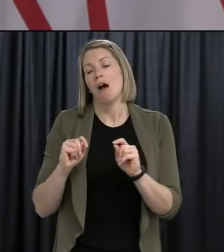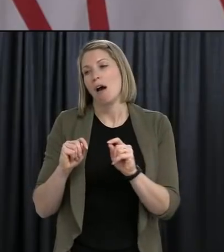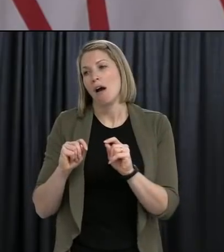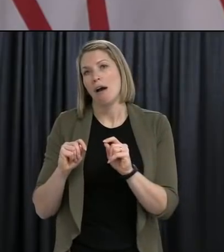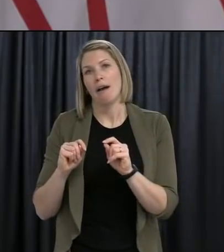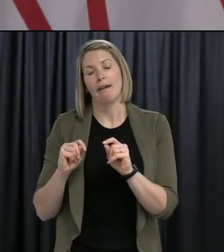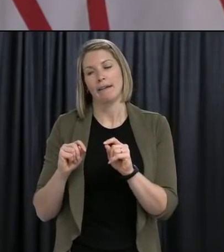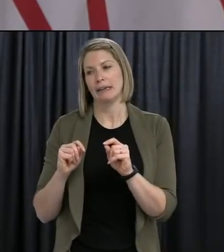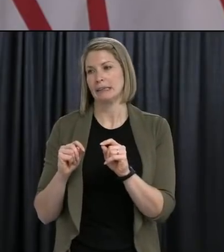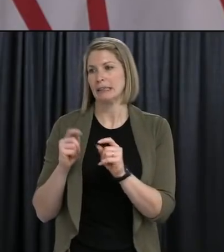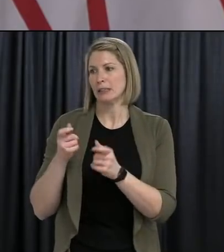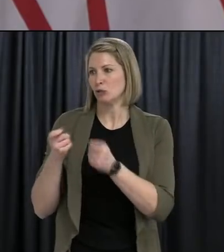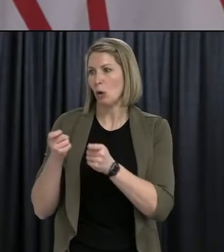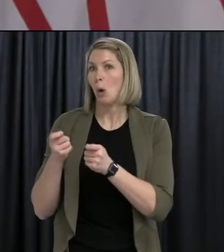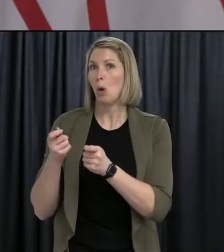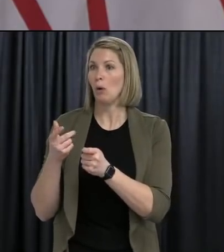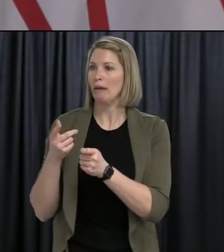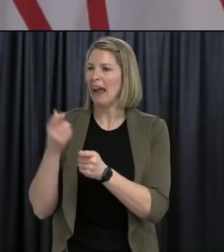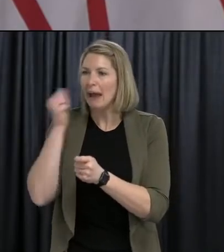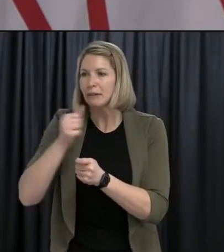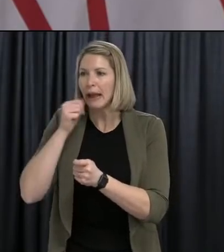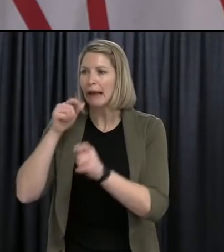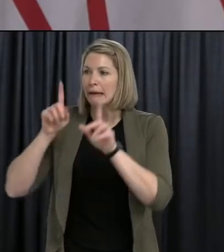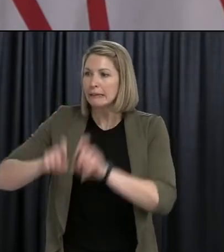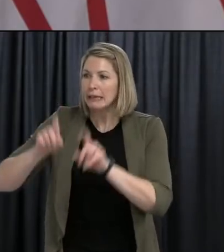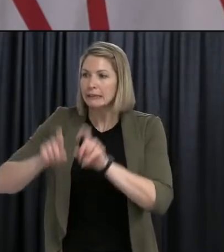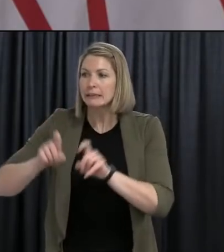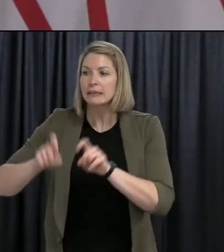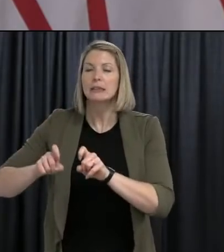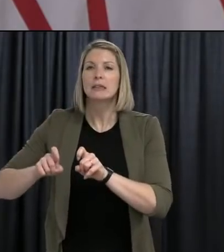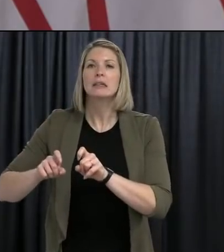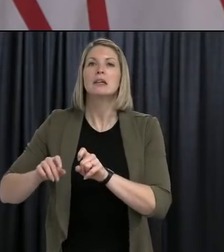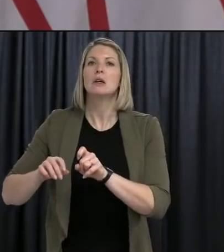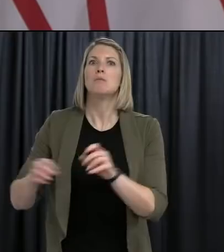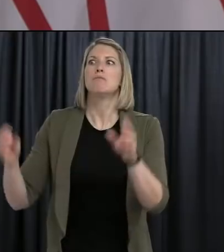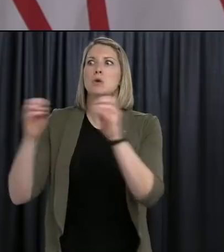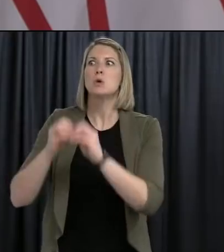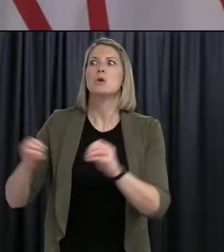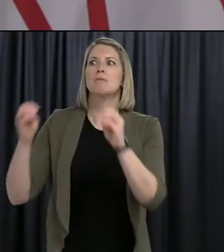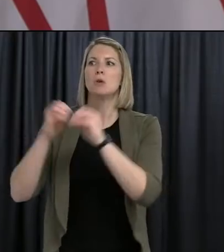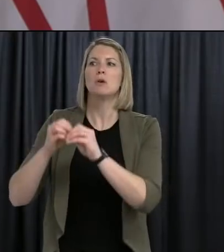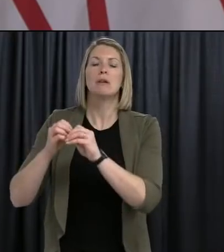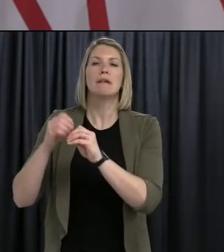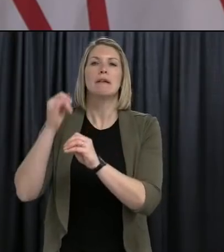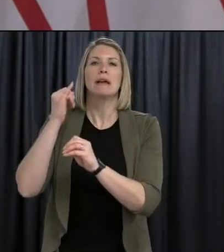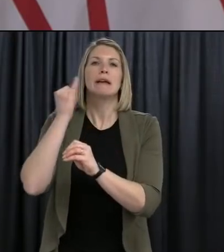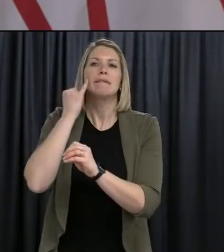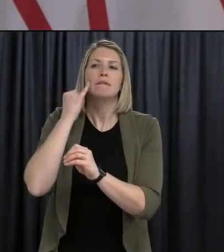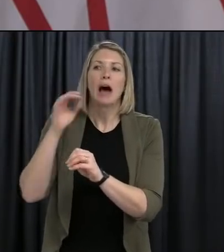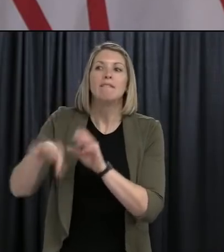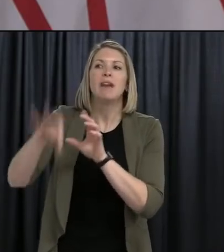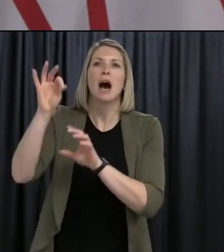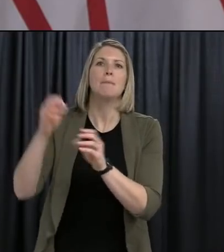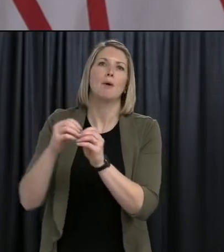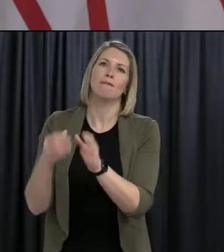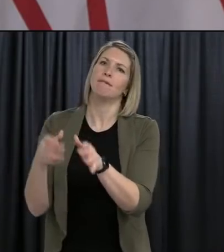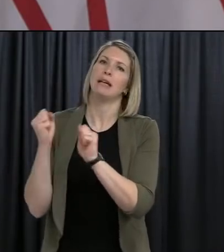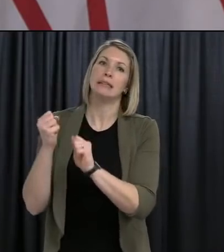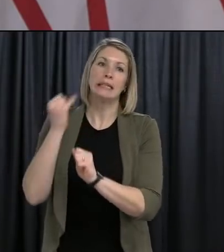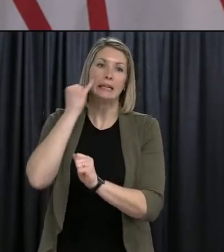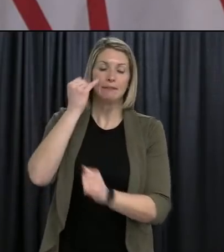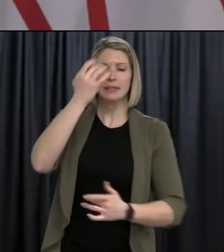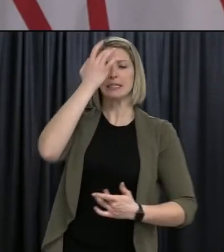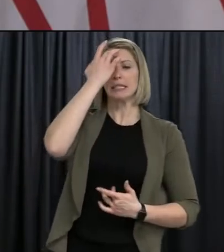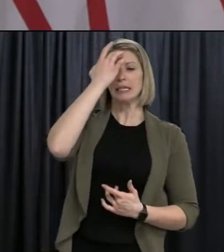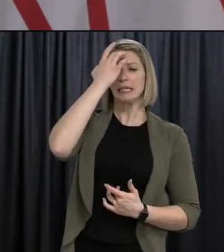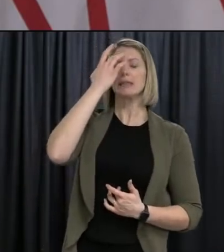one day, but it gives us an idea if we're seeing anything out there, and especially for people who have symptoms. It'll give us an idea